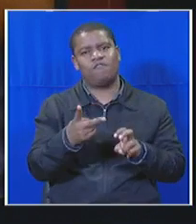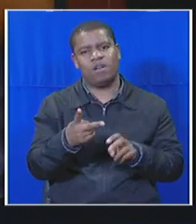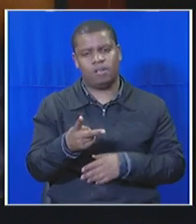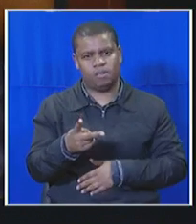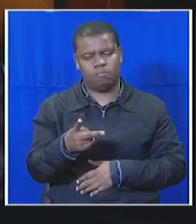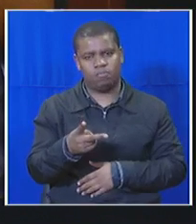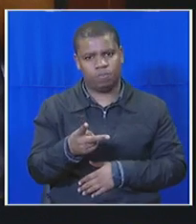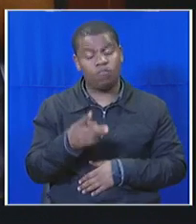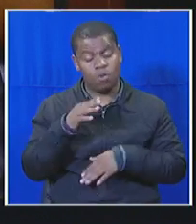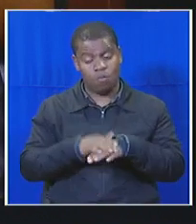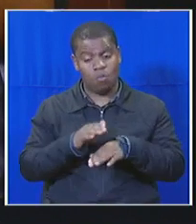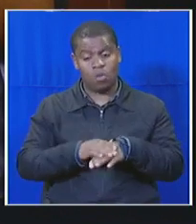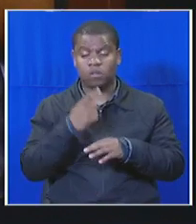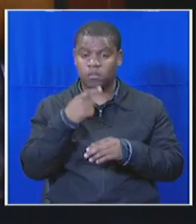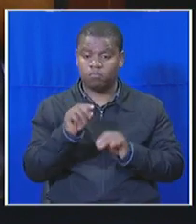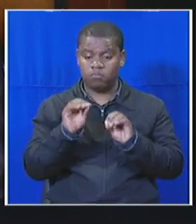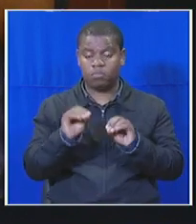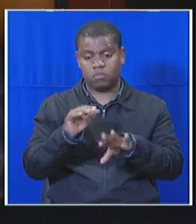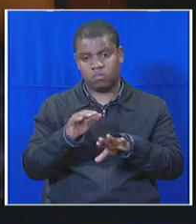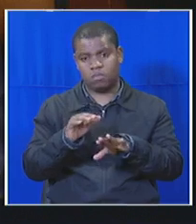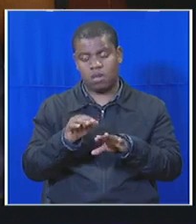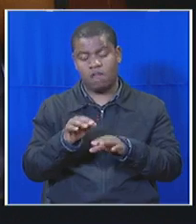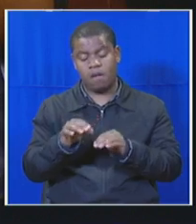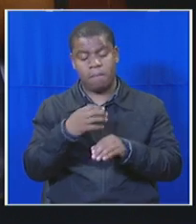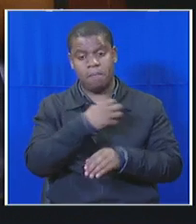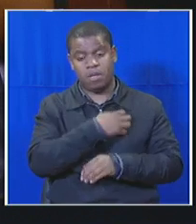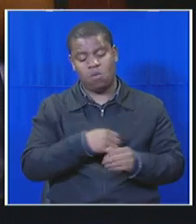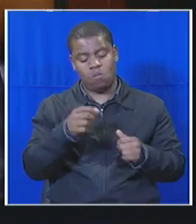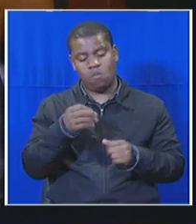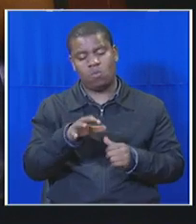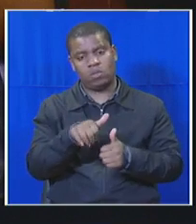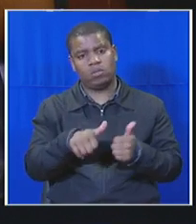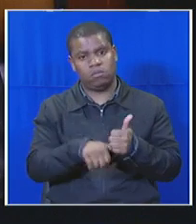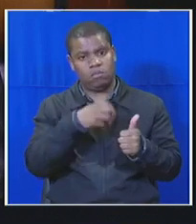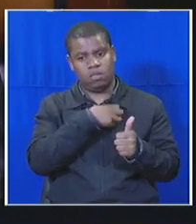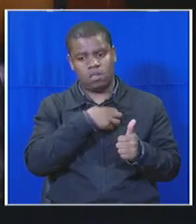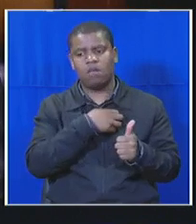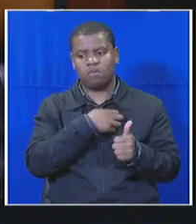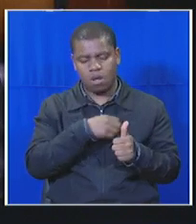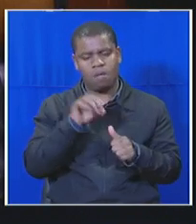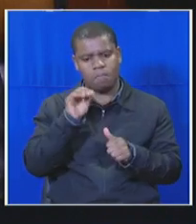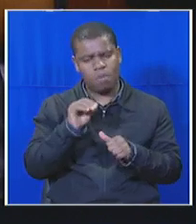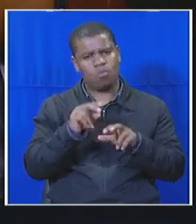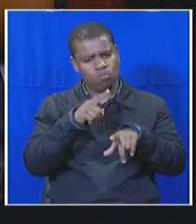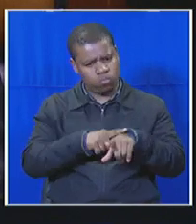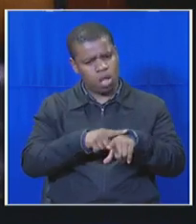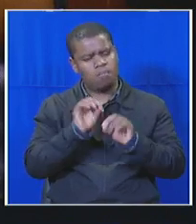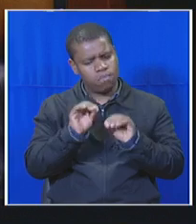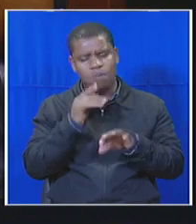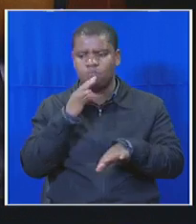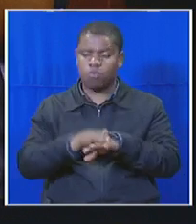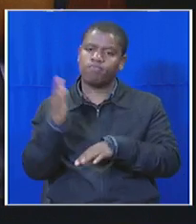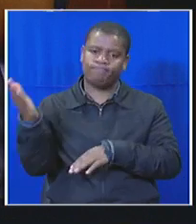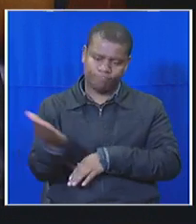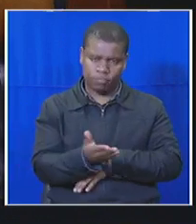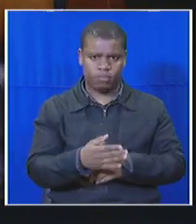for ministers to respond, ministers or deputy ministers, we allow them to do that. Because after all, when